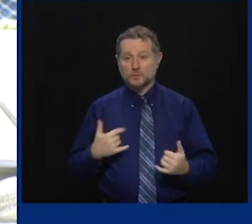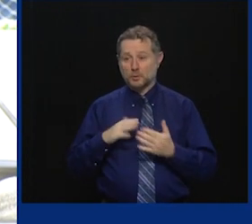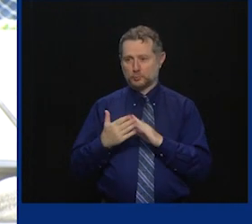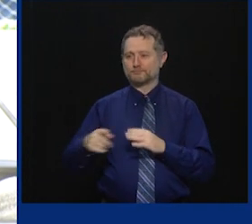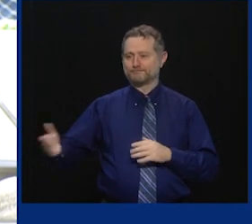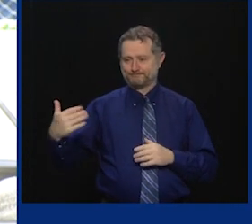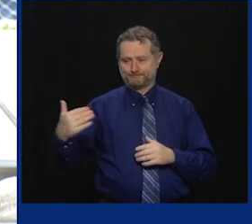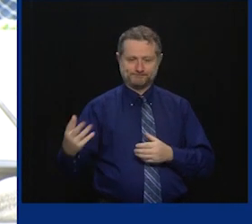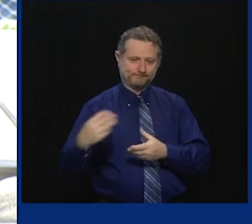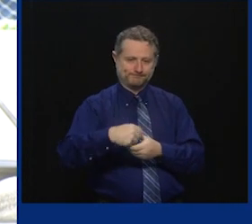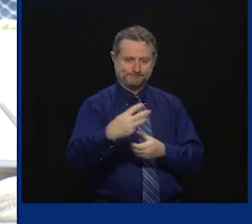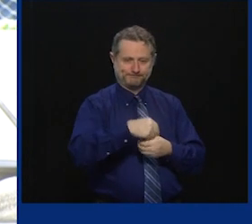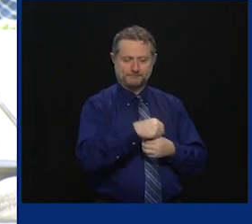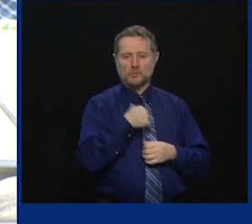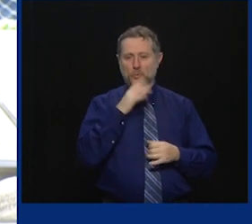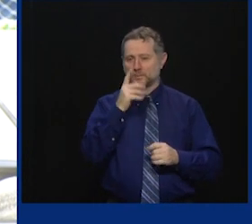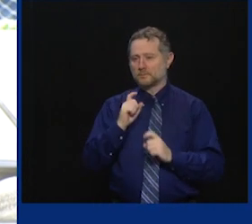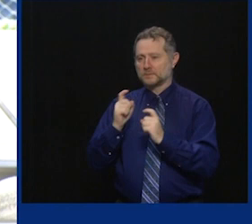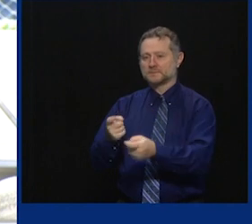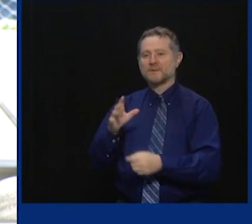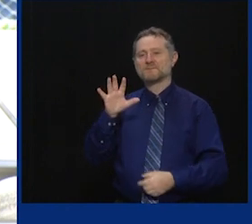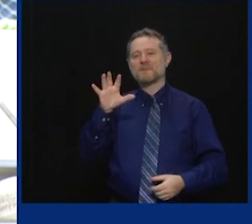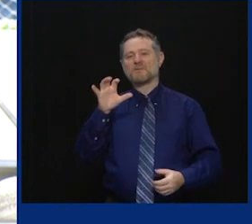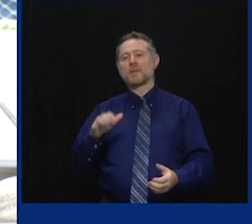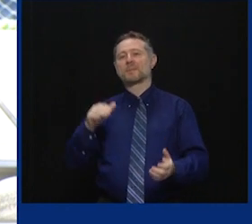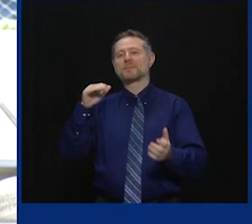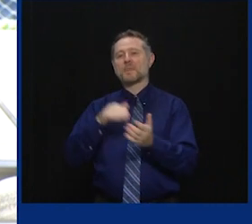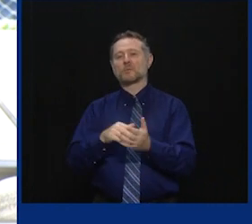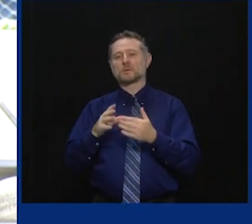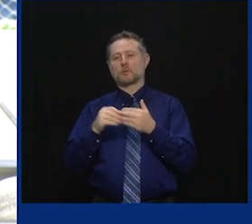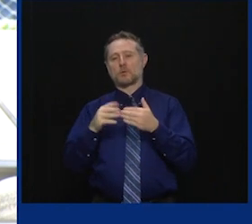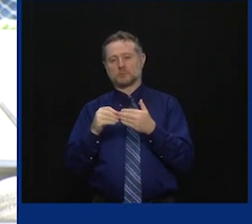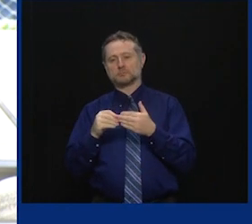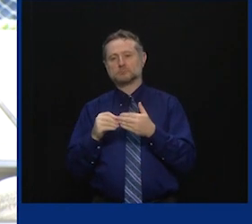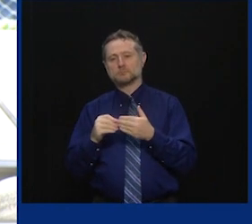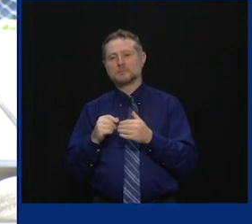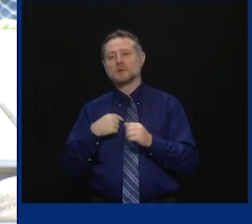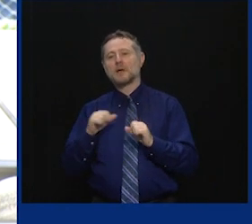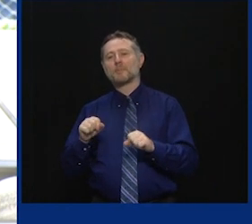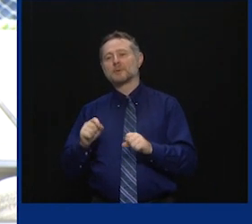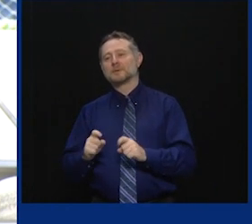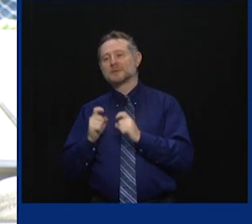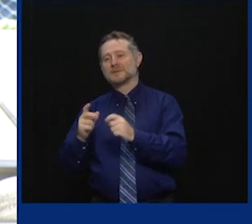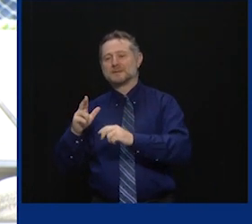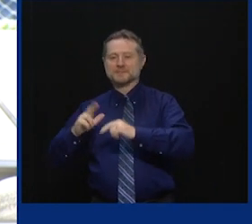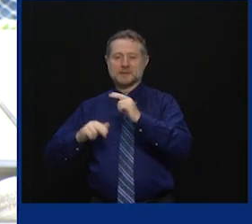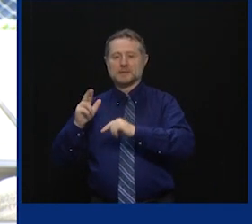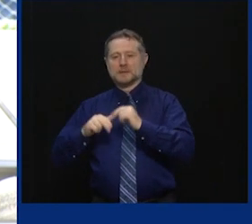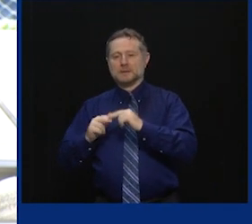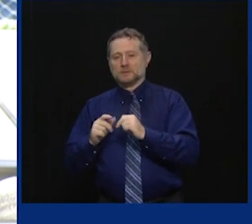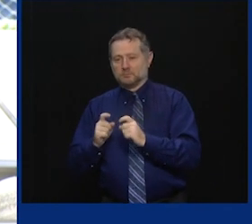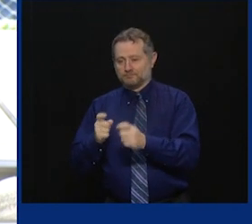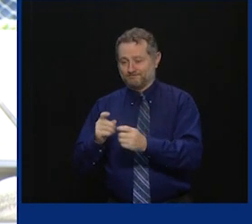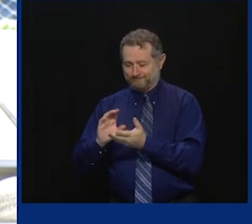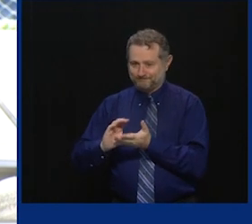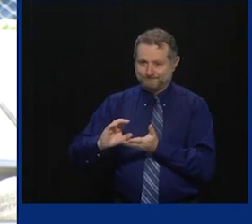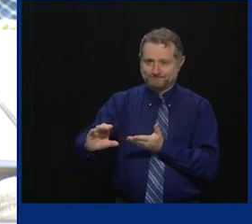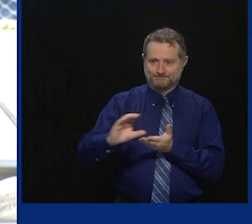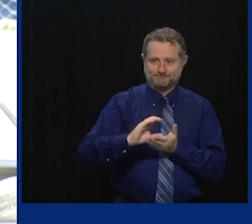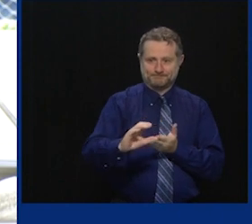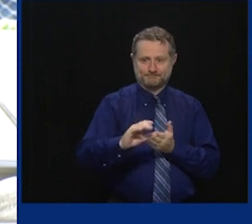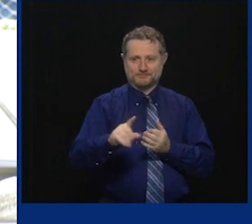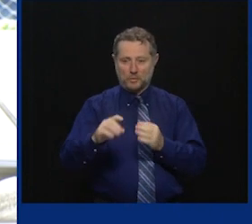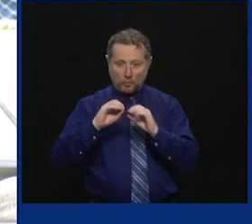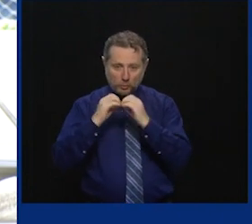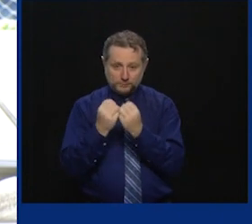to be awarding $500,000 in capacity building grants to key organizations to help them be on the ground to